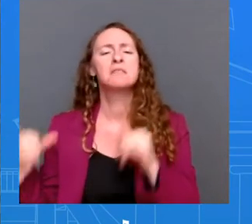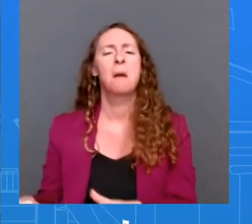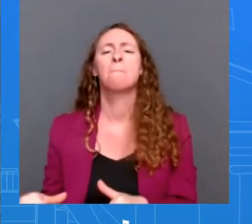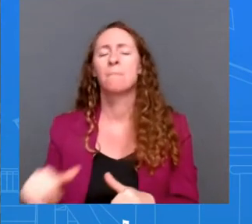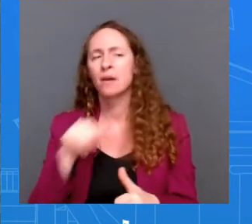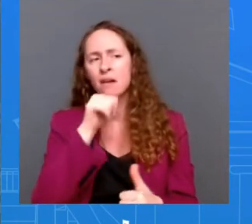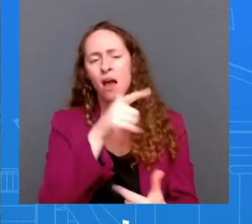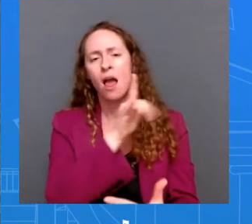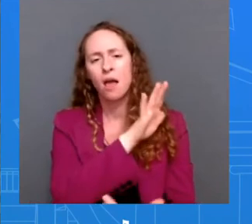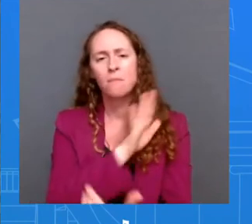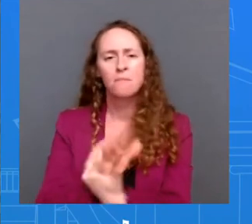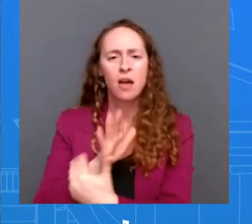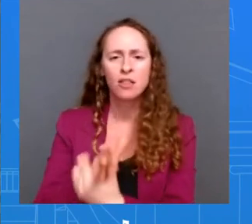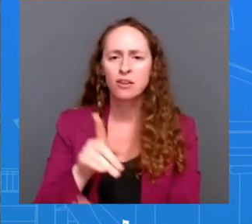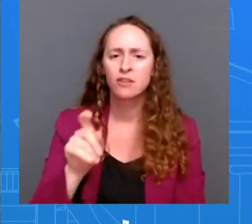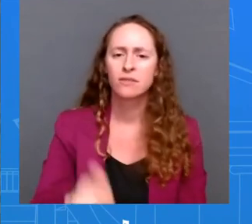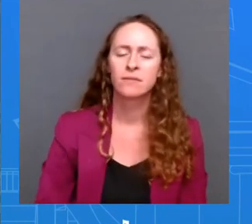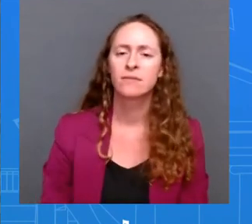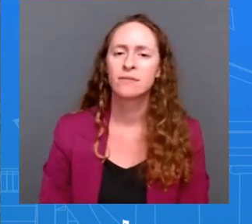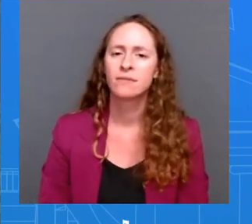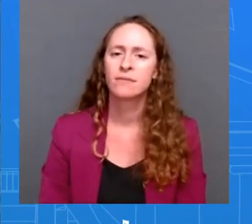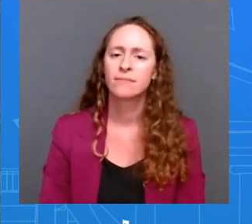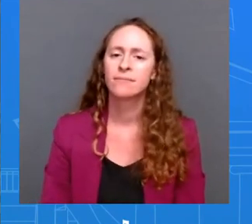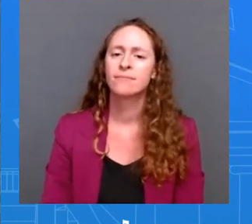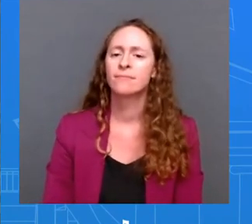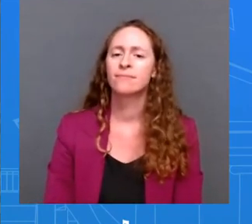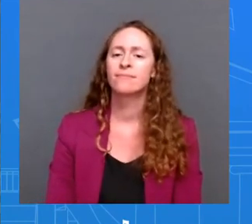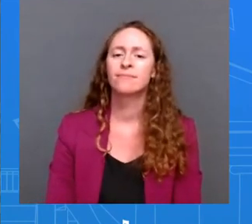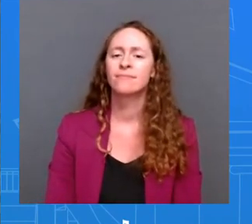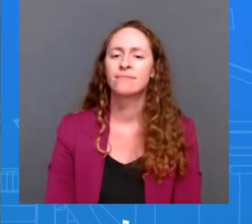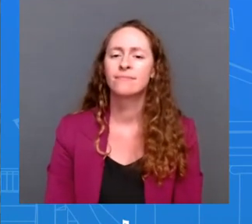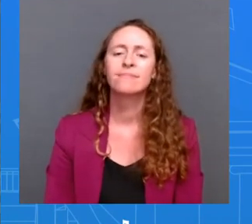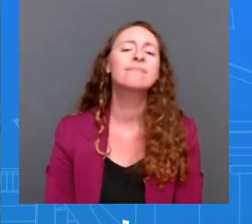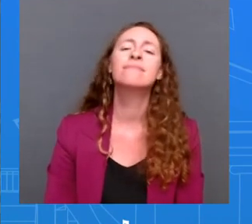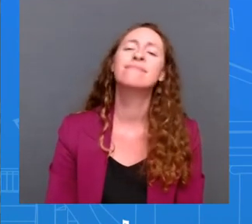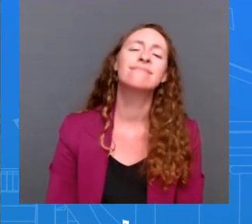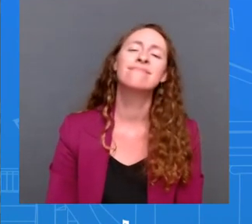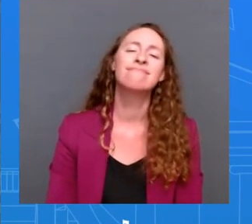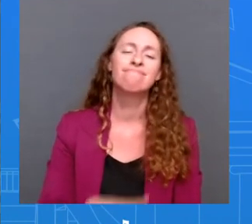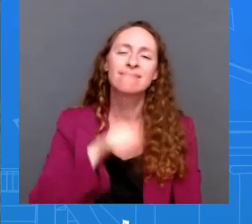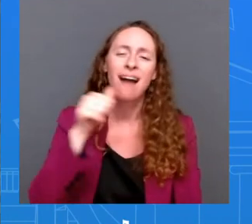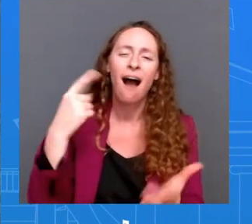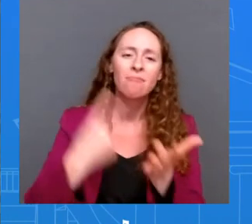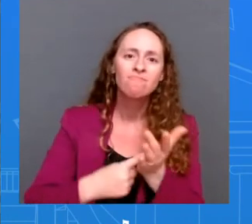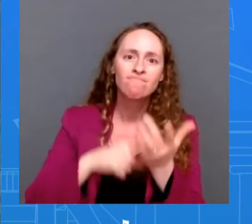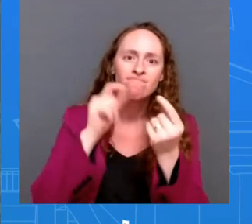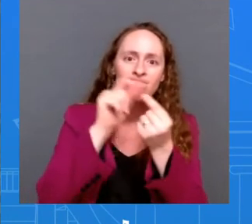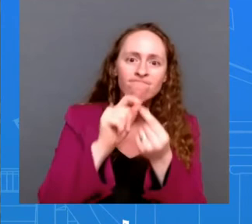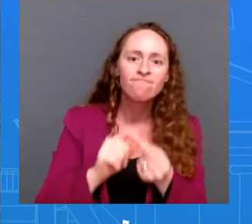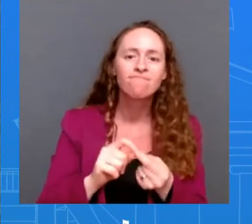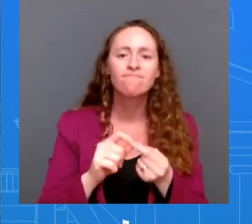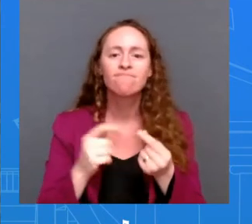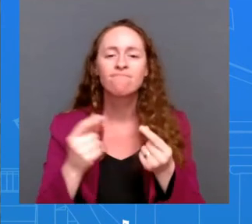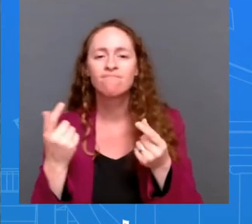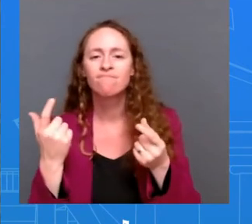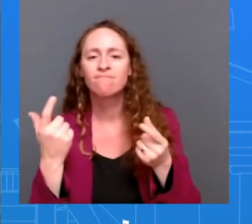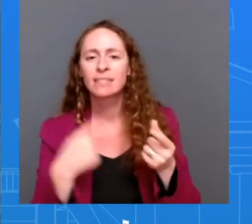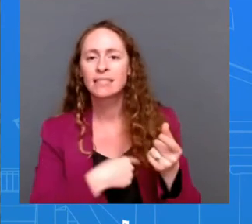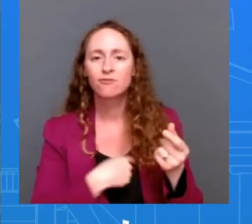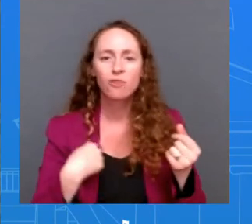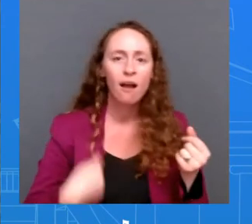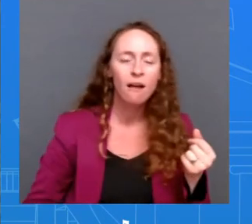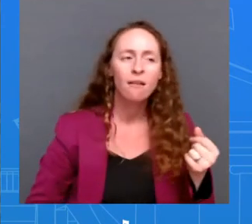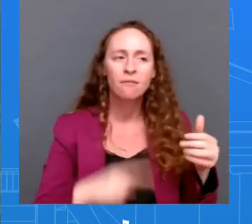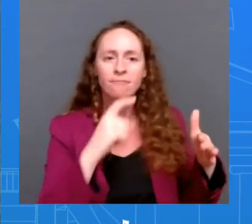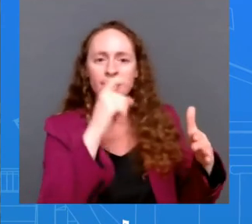thinking of how we're moving forward with the China tariffs. I know it's been on the minds of all of you, a question that's